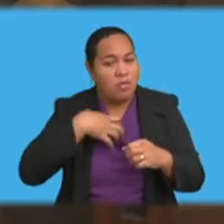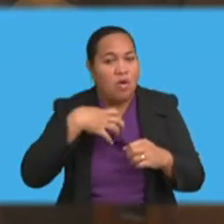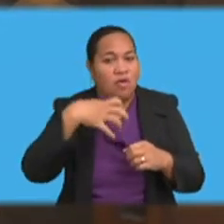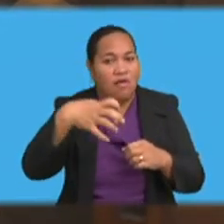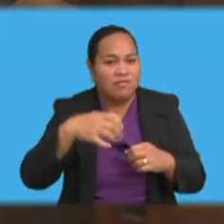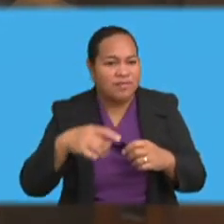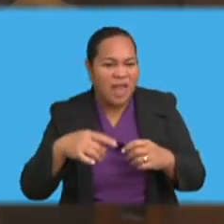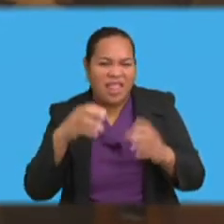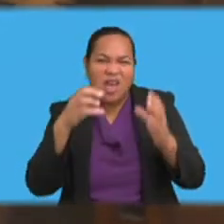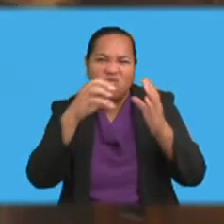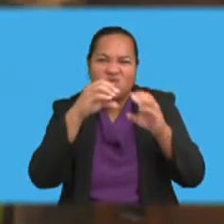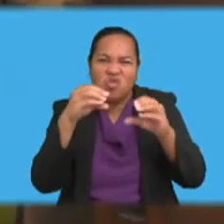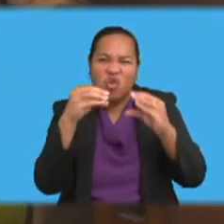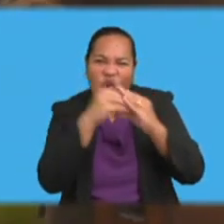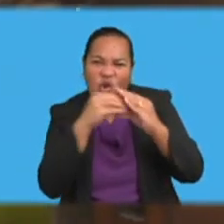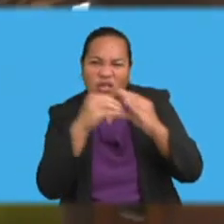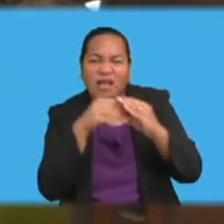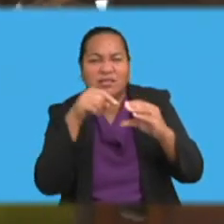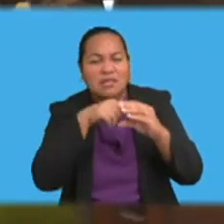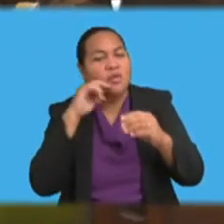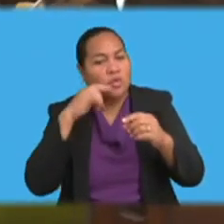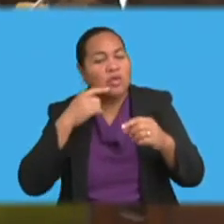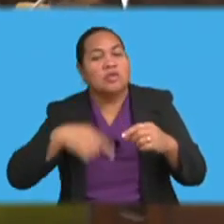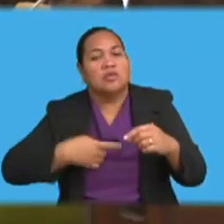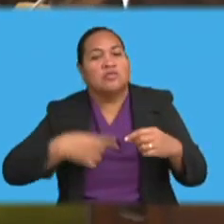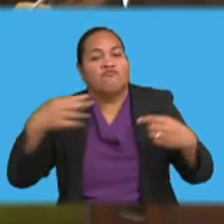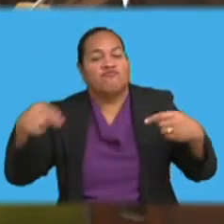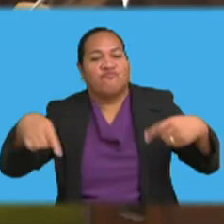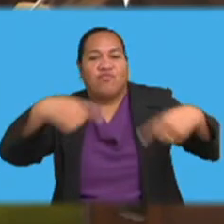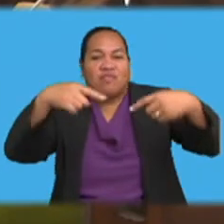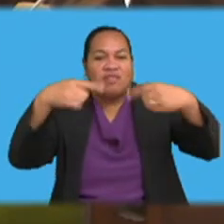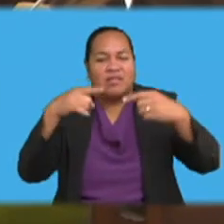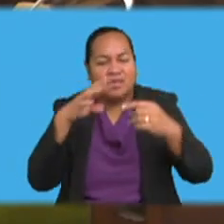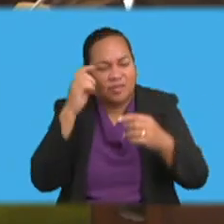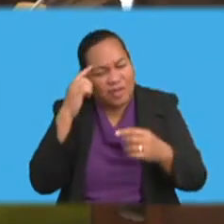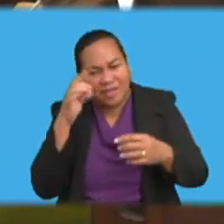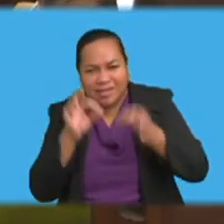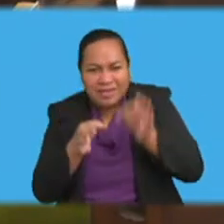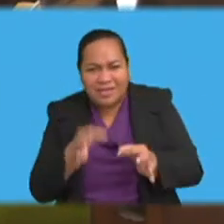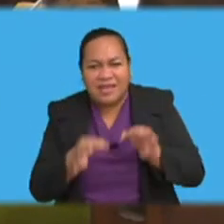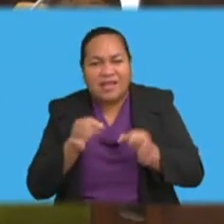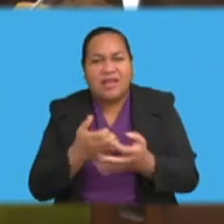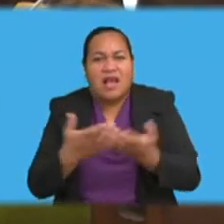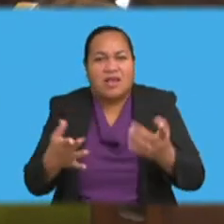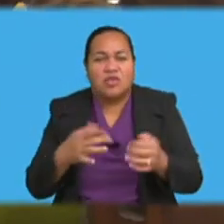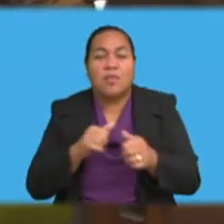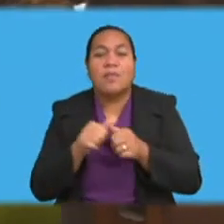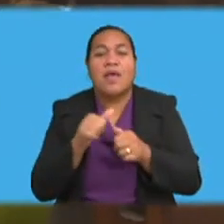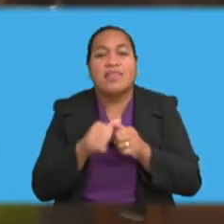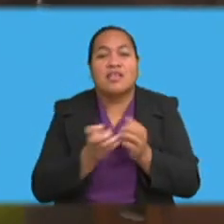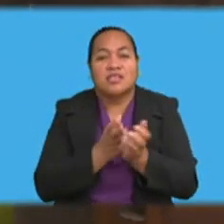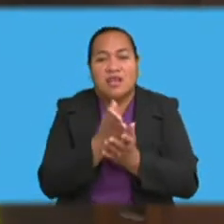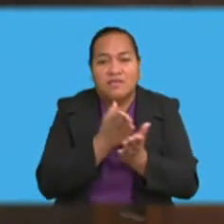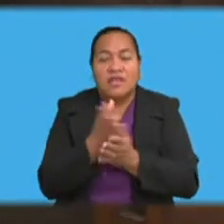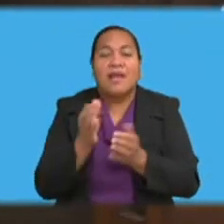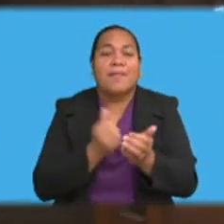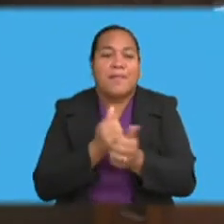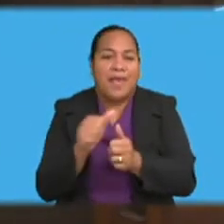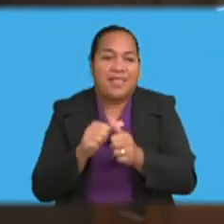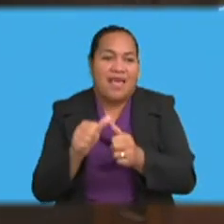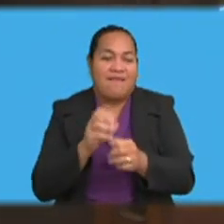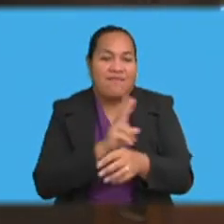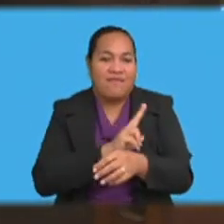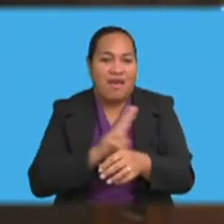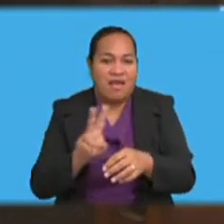made. This momentum is one that will not stop, and Fijians will continue to have high expectations for better service, better coverage and better value.